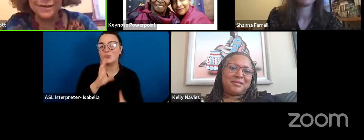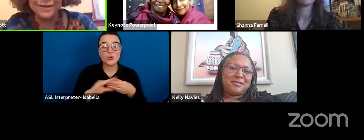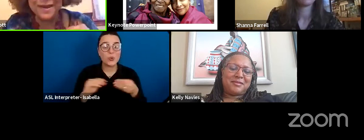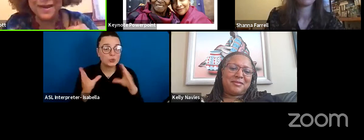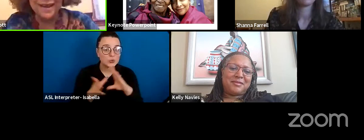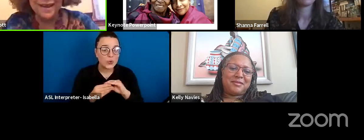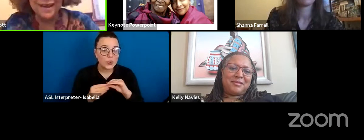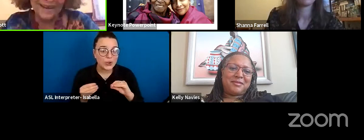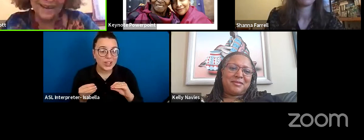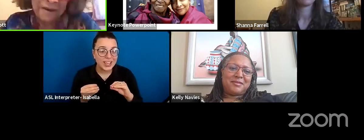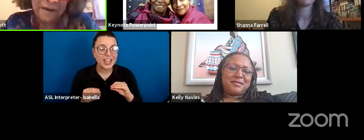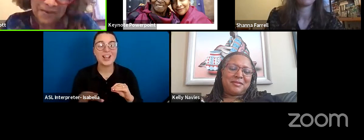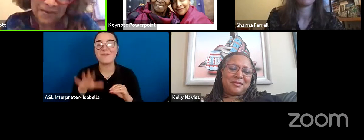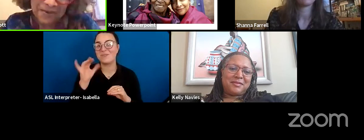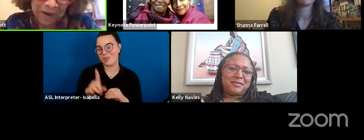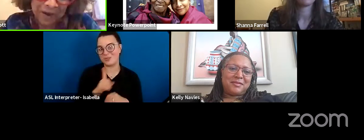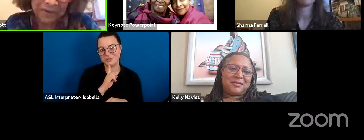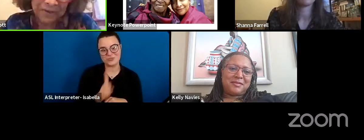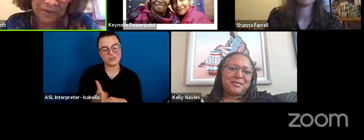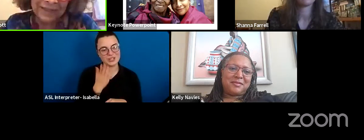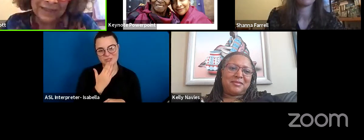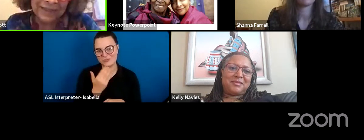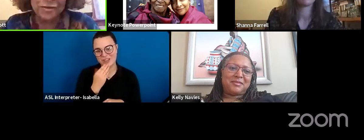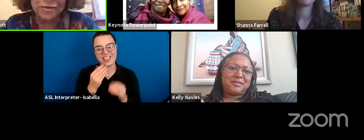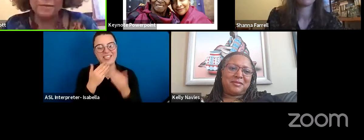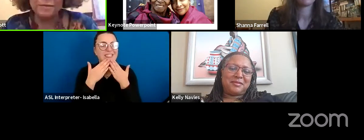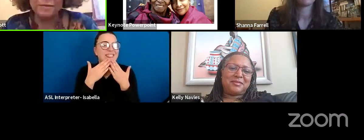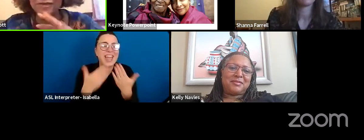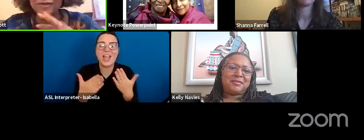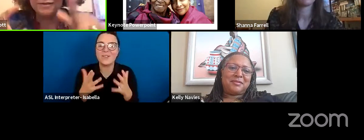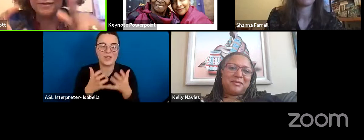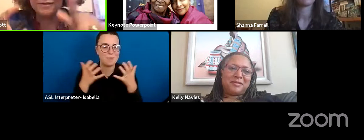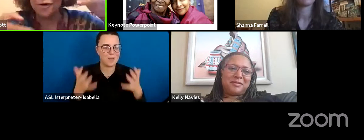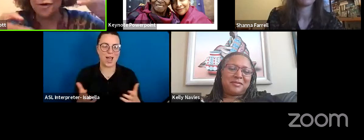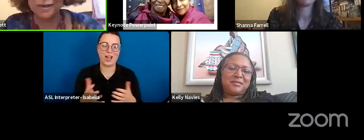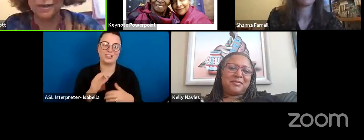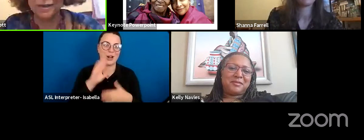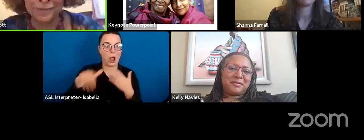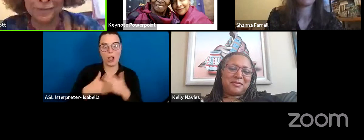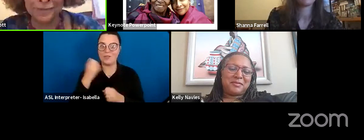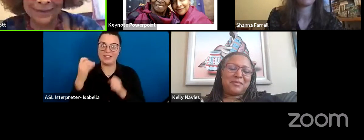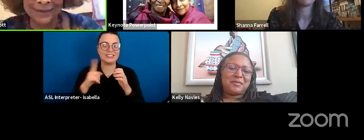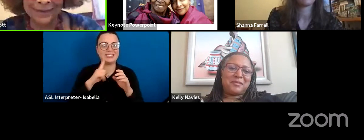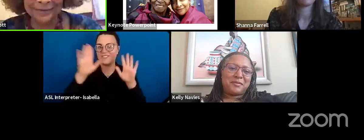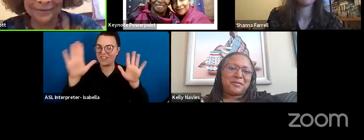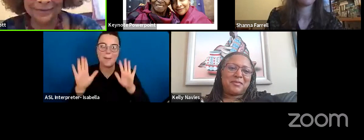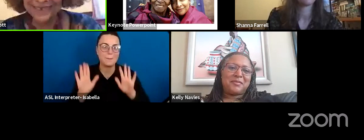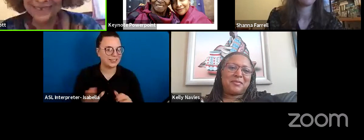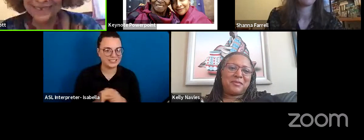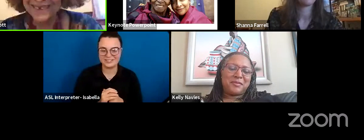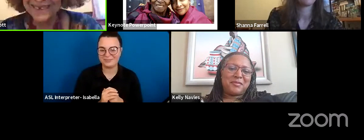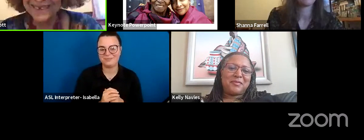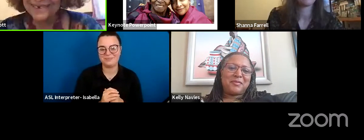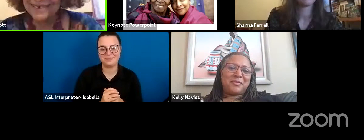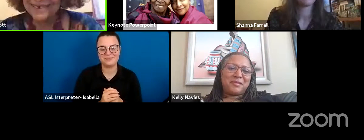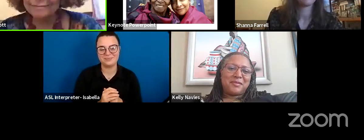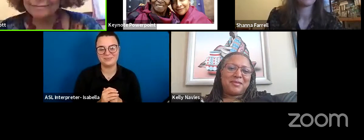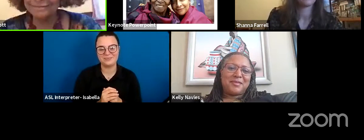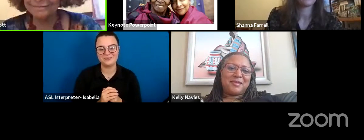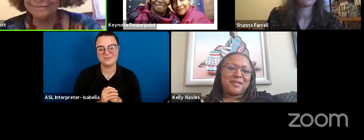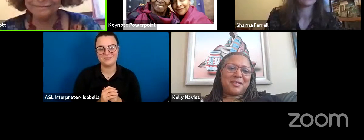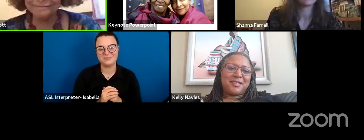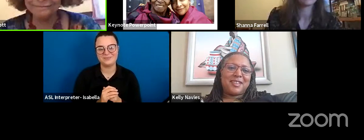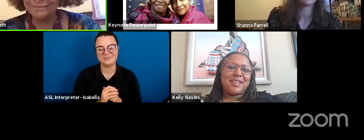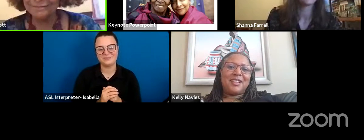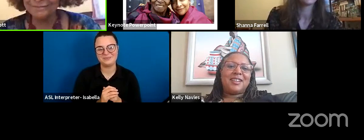stories. That was really quite sweet, and thank you very much. And there, you know, all of this, this is fabulous right there.